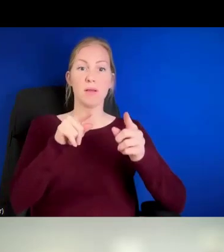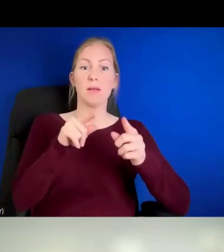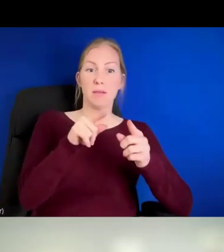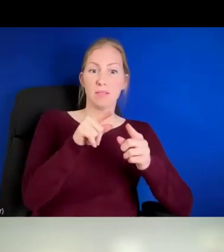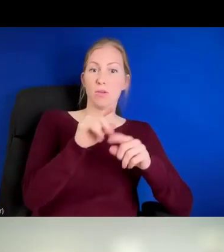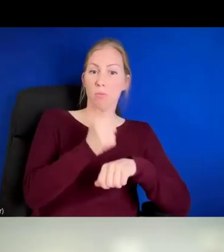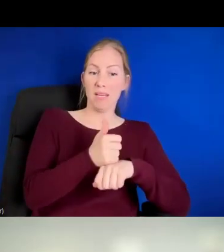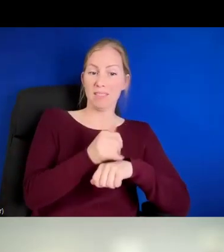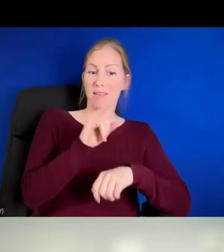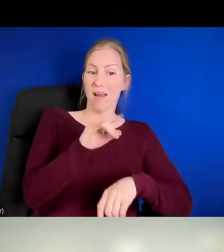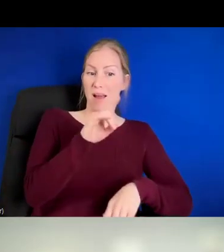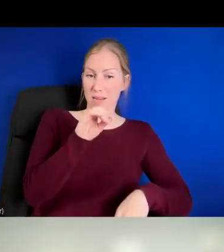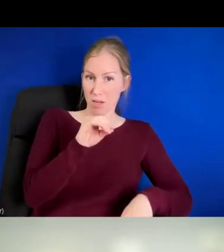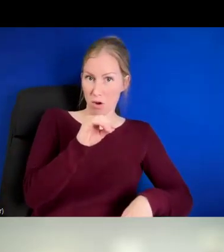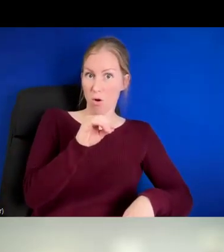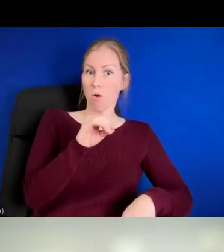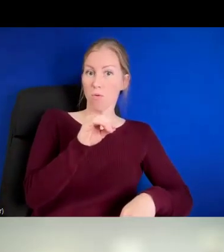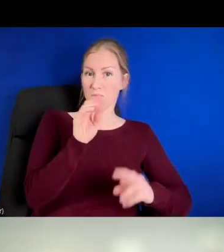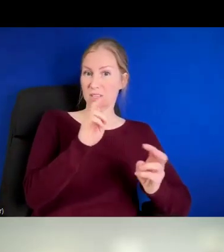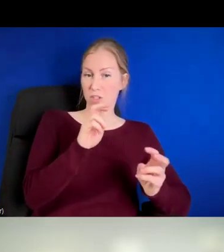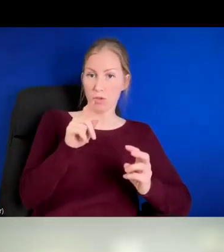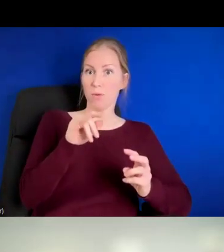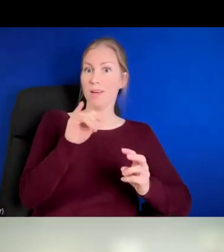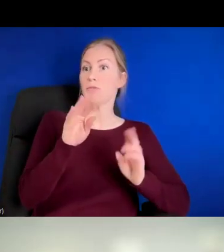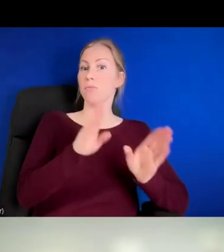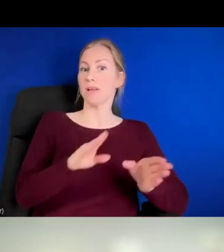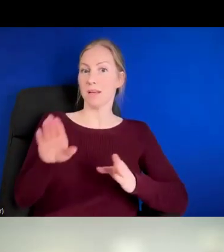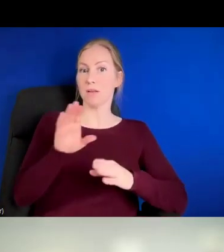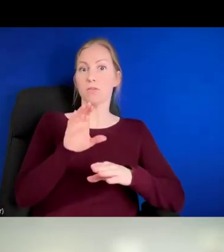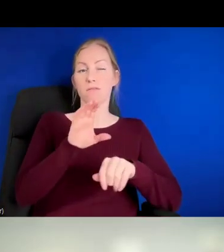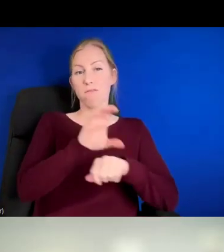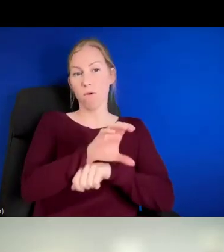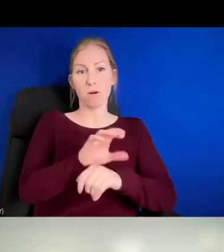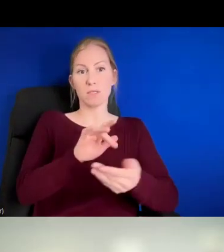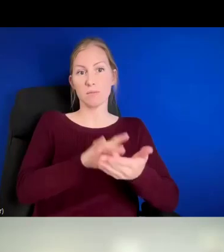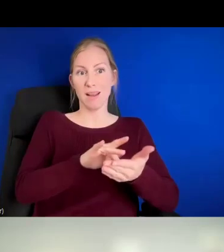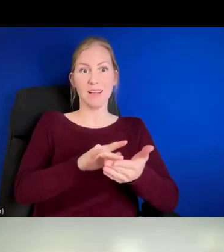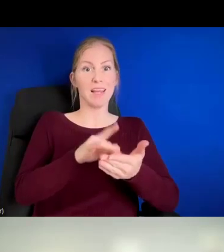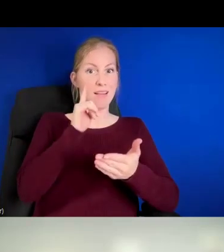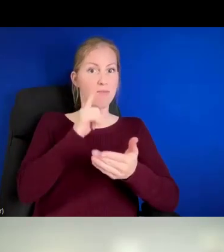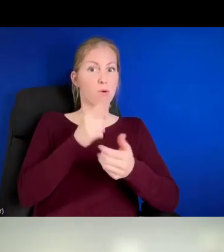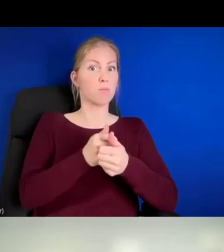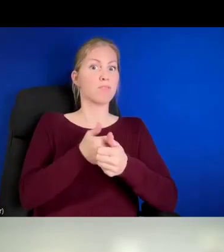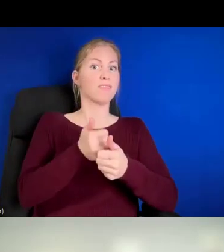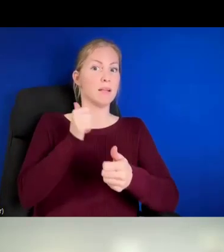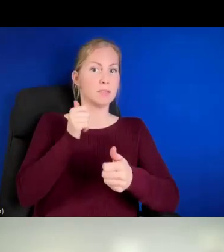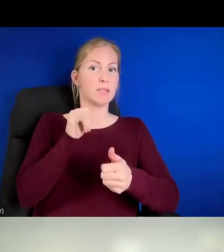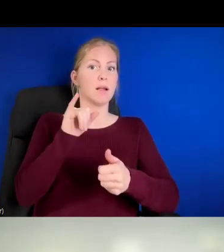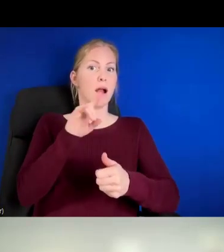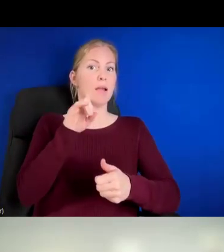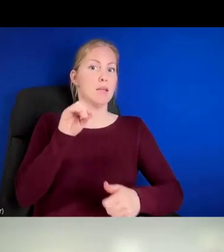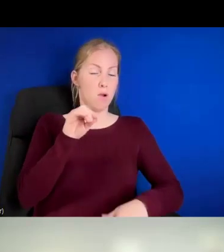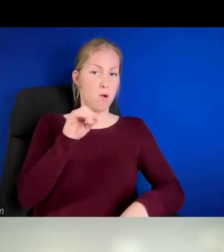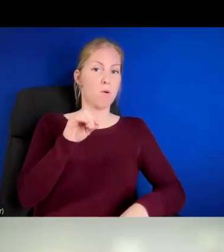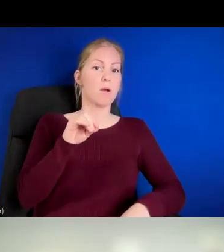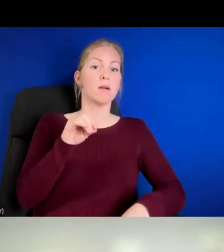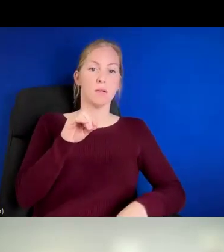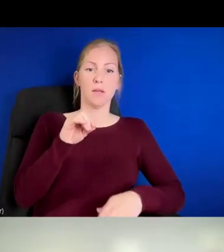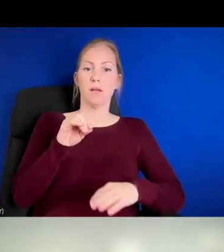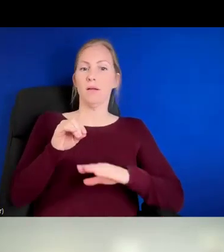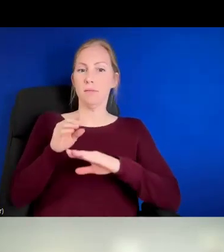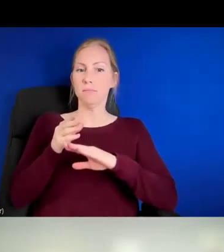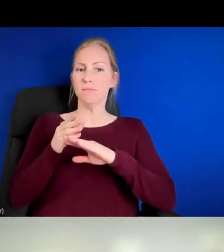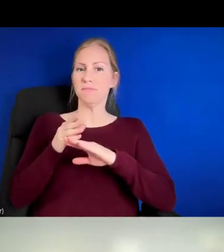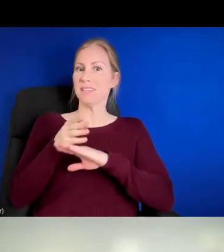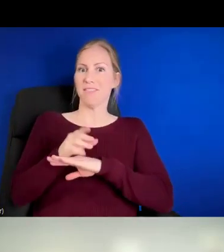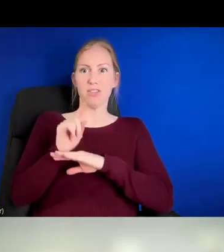issue, if you plan to force medicate to prevent irreversible deterioration, after that first